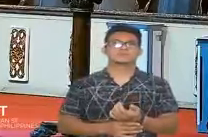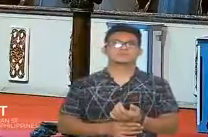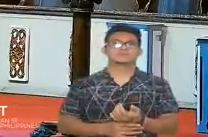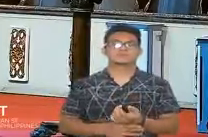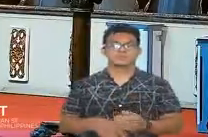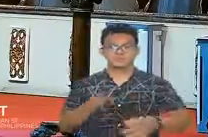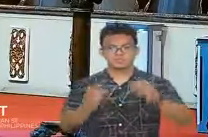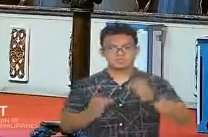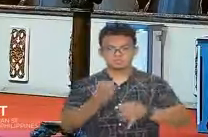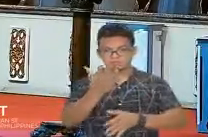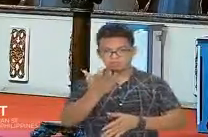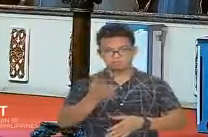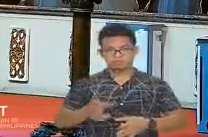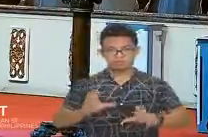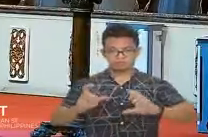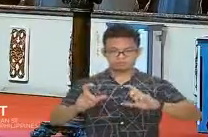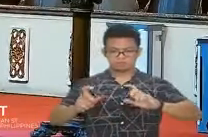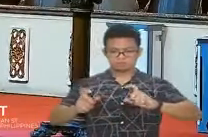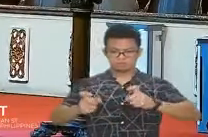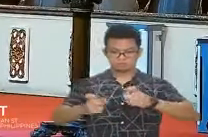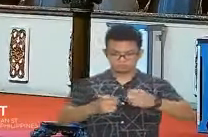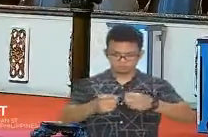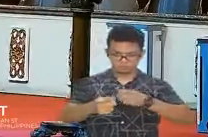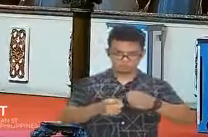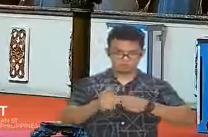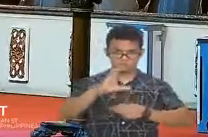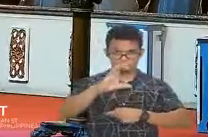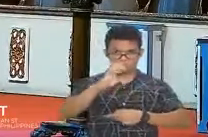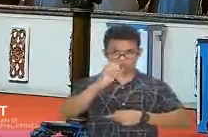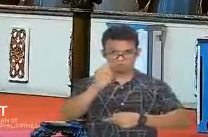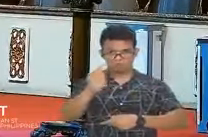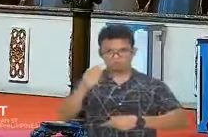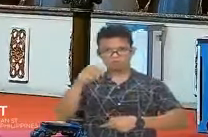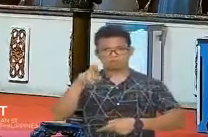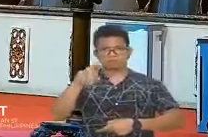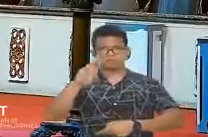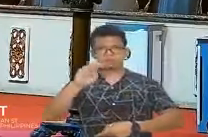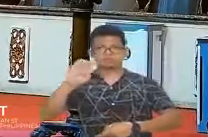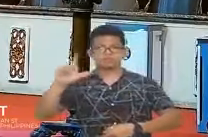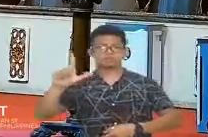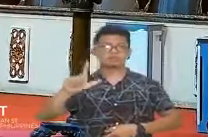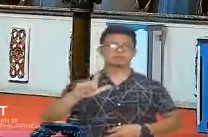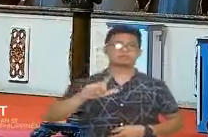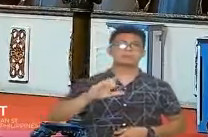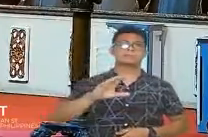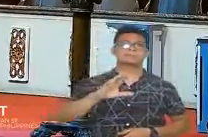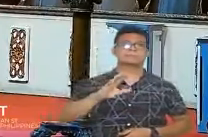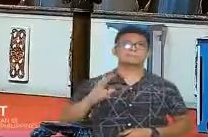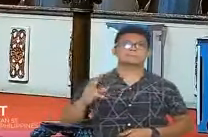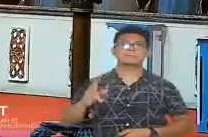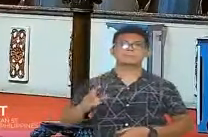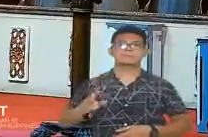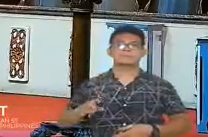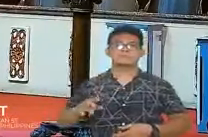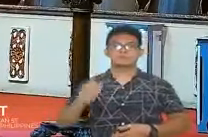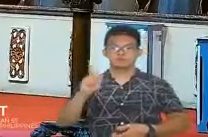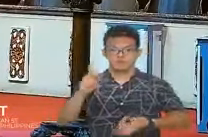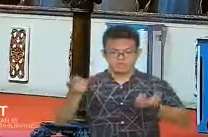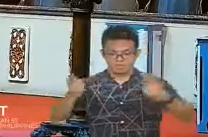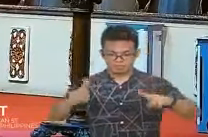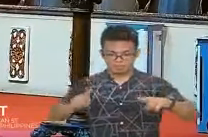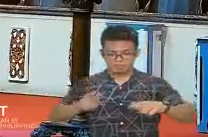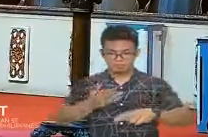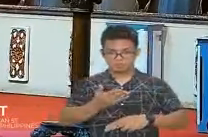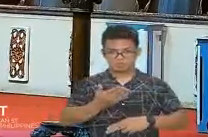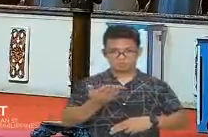Number three, if you control Carmel, then you have a direction from anywhere, north, south, east, west.